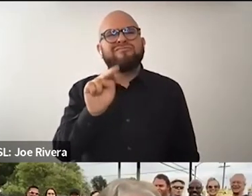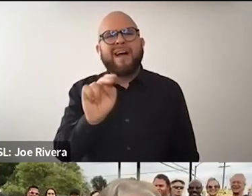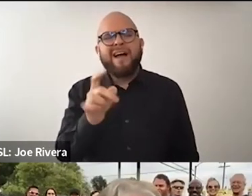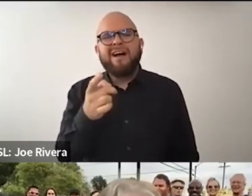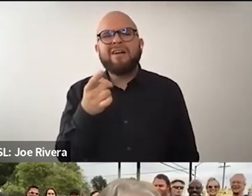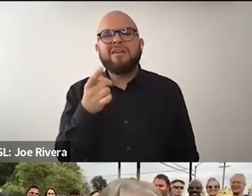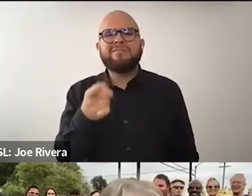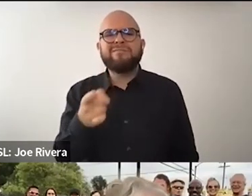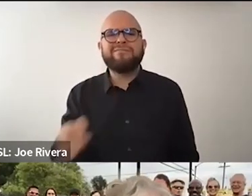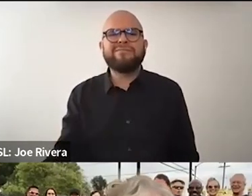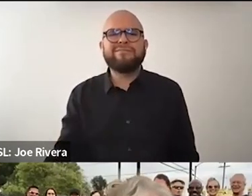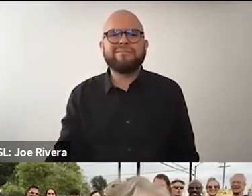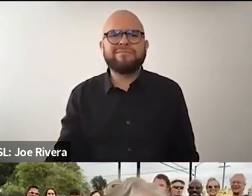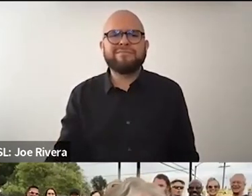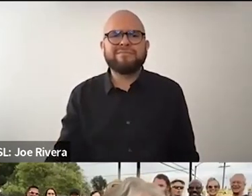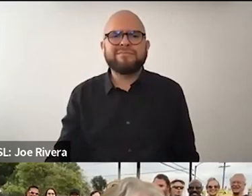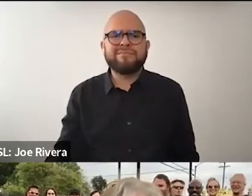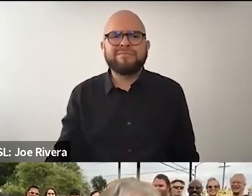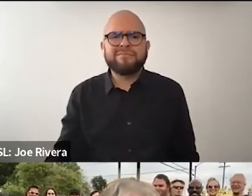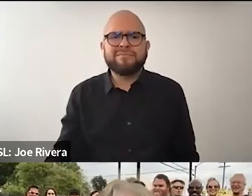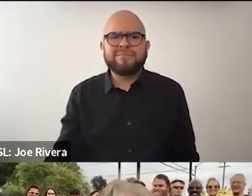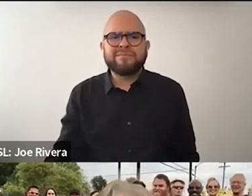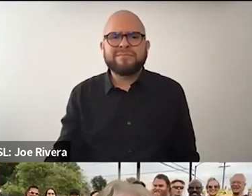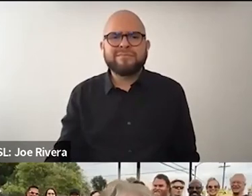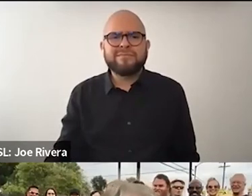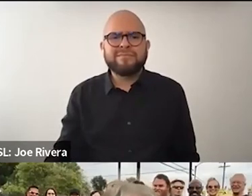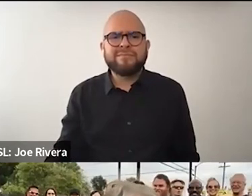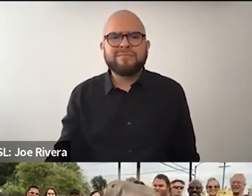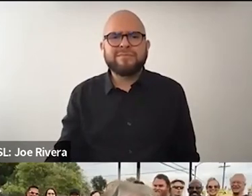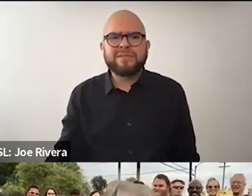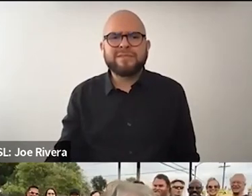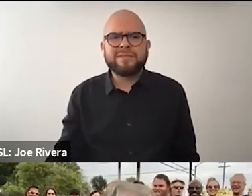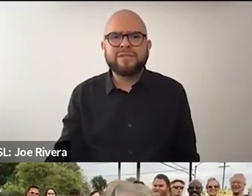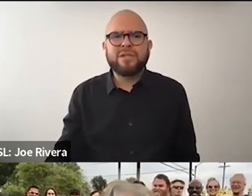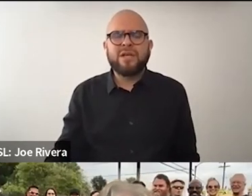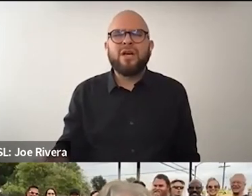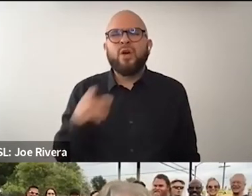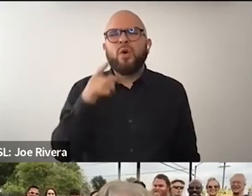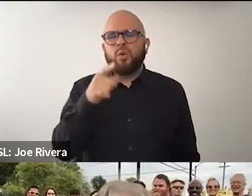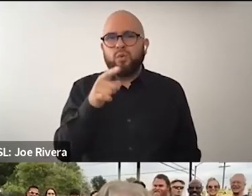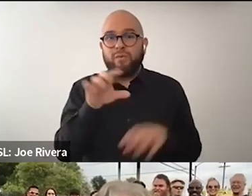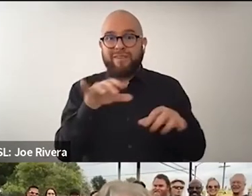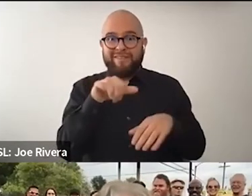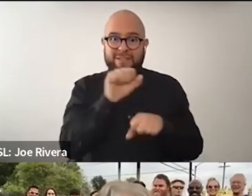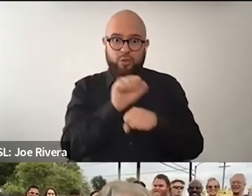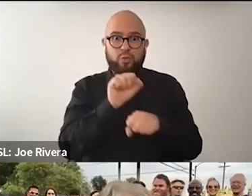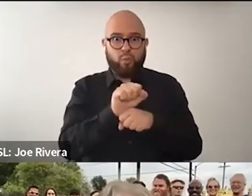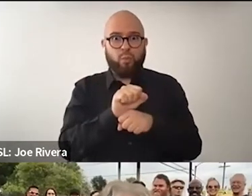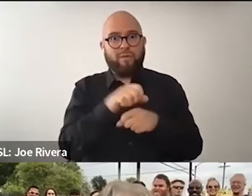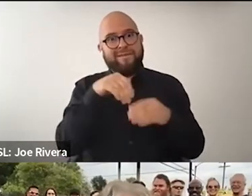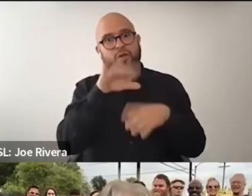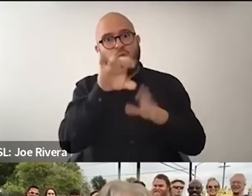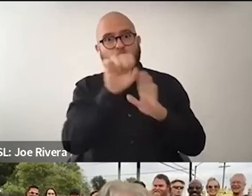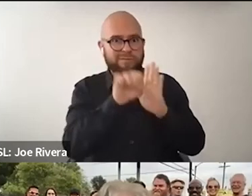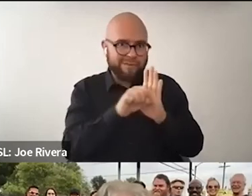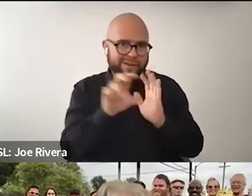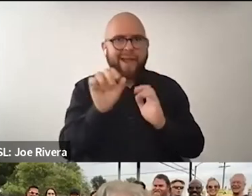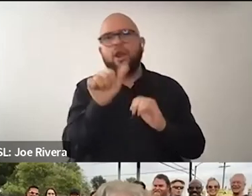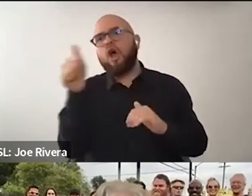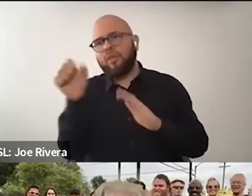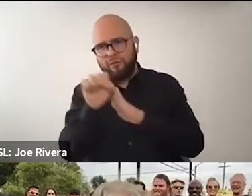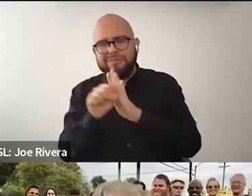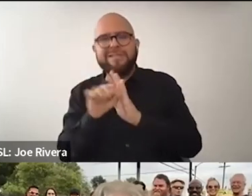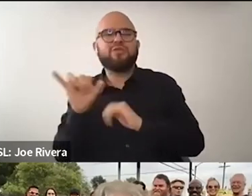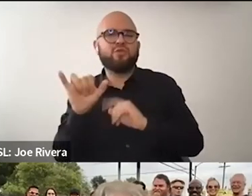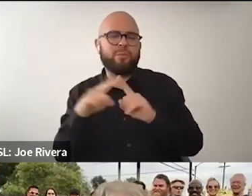your state, but, you know, and with other workers in states where it's particularly challenging given the laws of those states. I'm